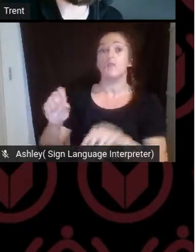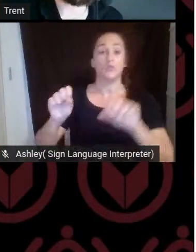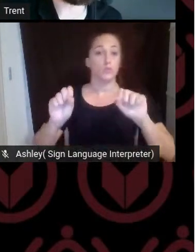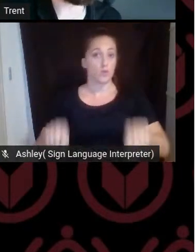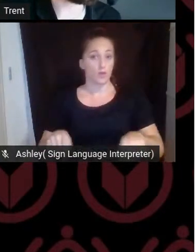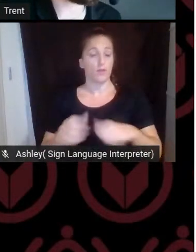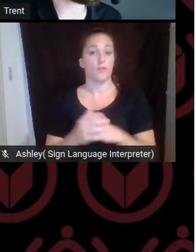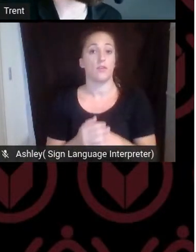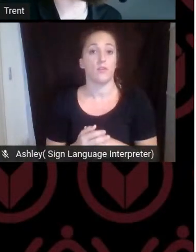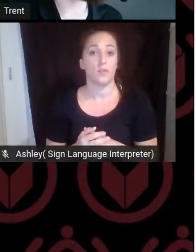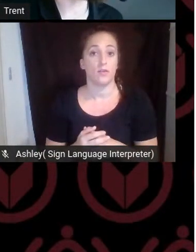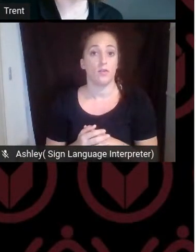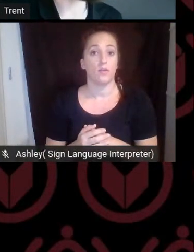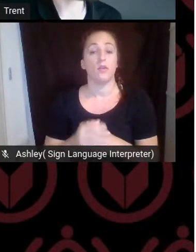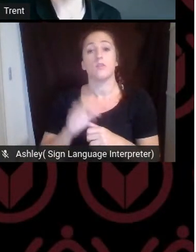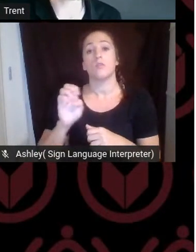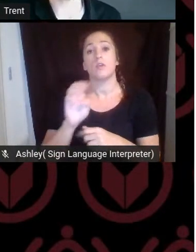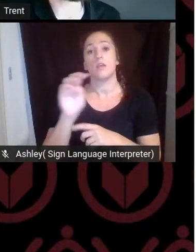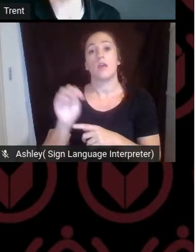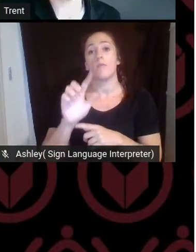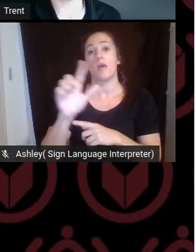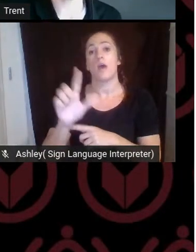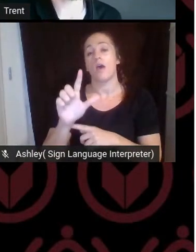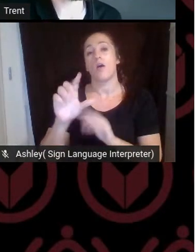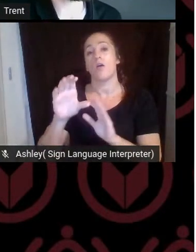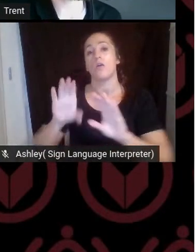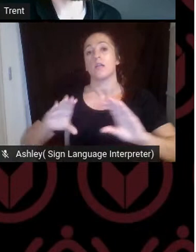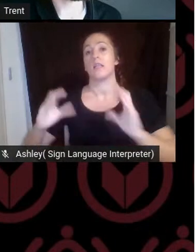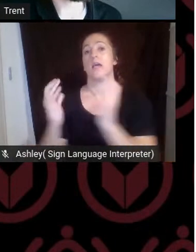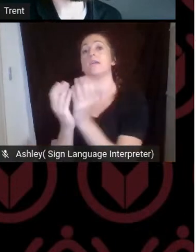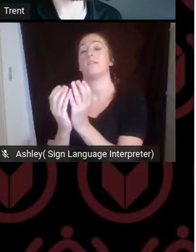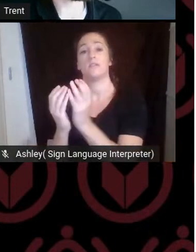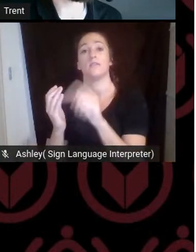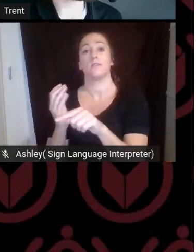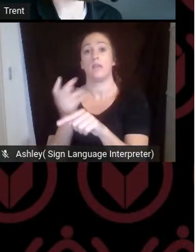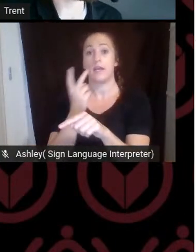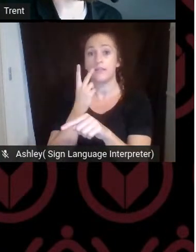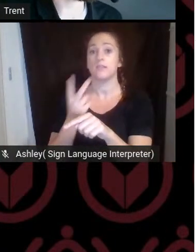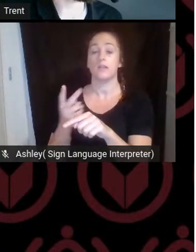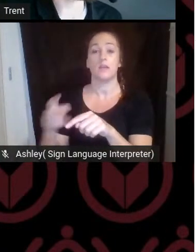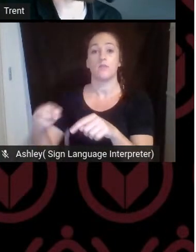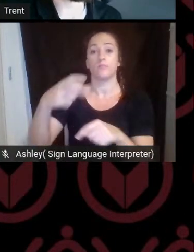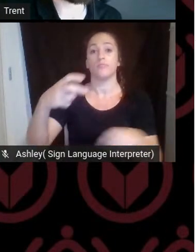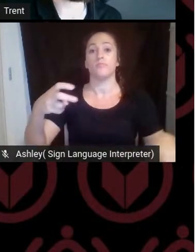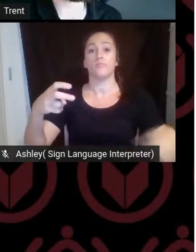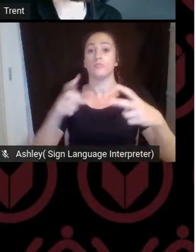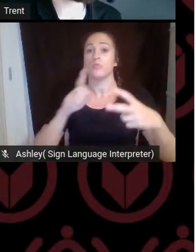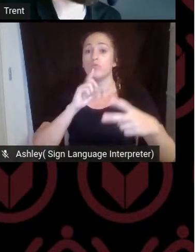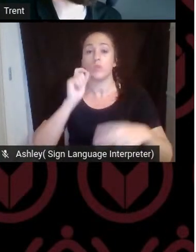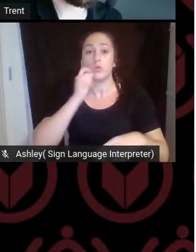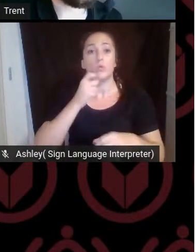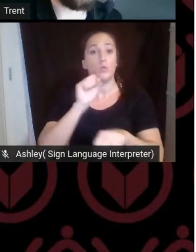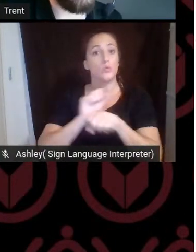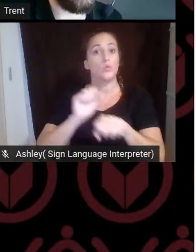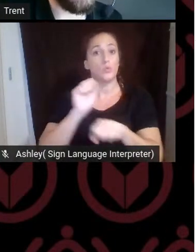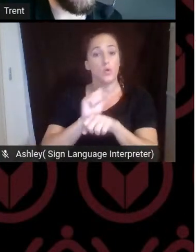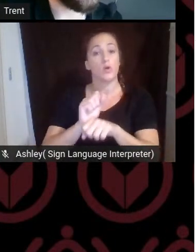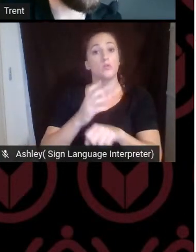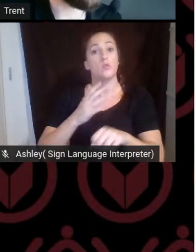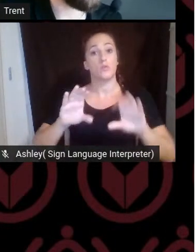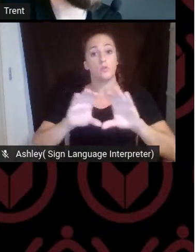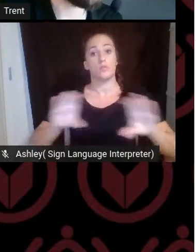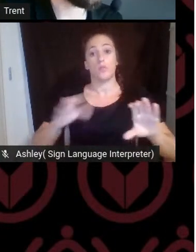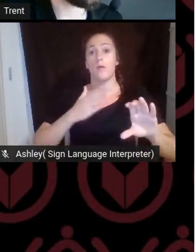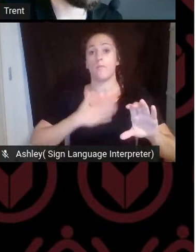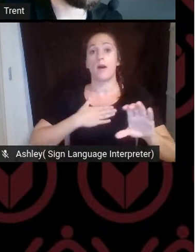people that are enrolled in the ELM courses, seeing a lot of really cool work of, so my Shared With Me